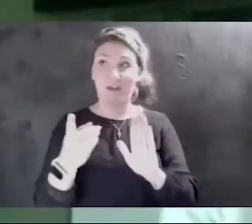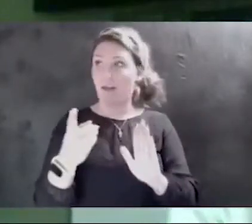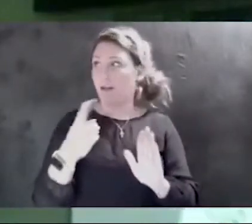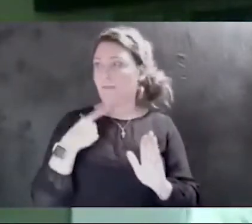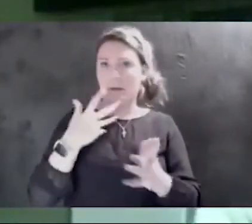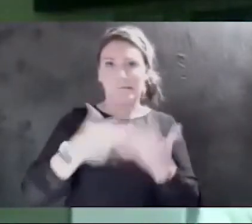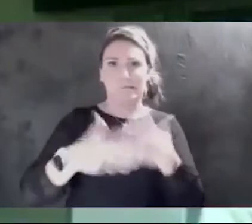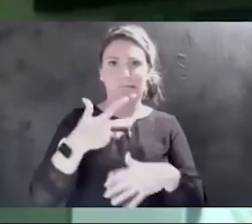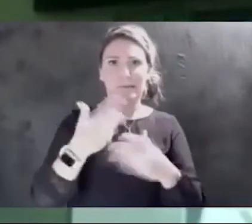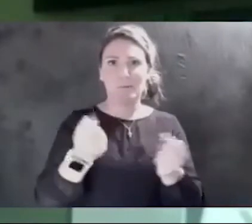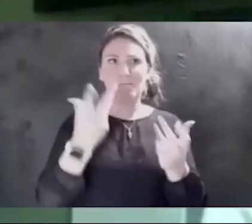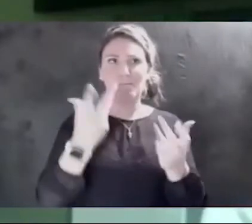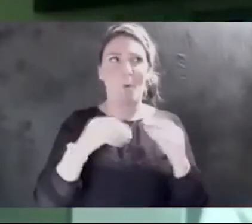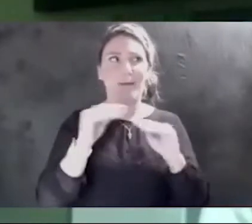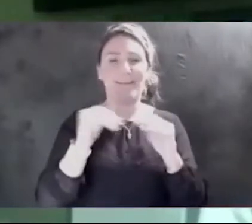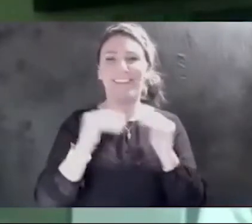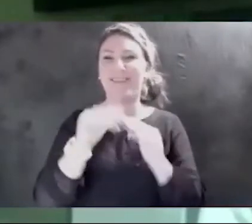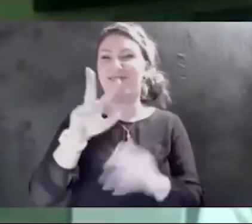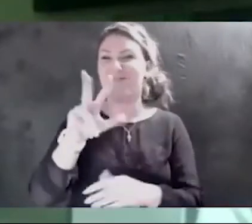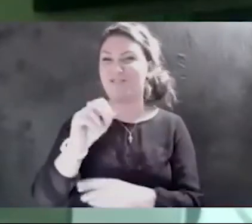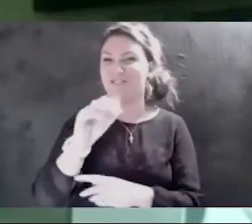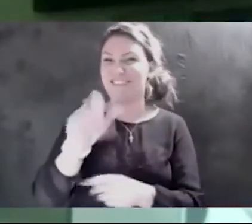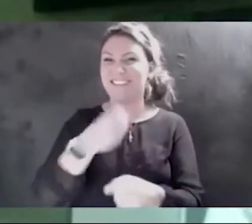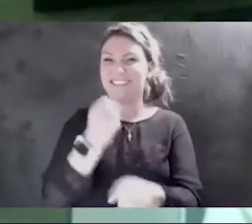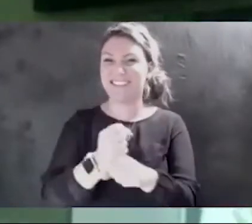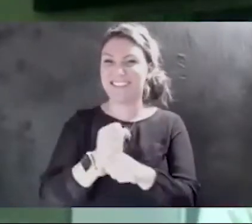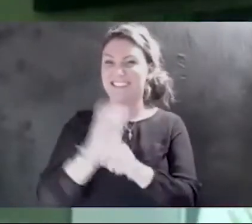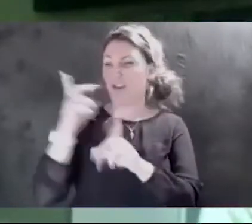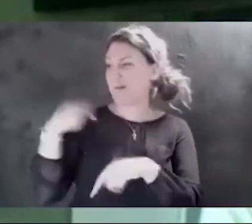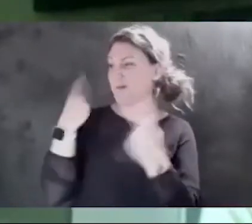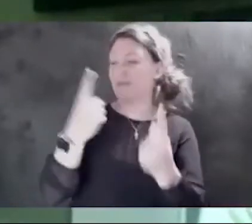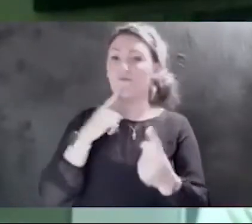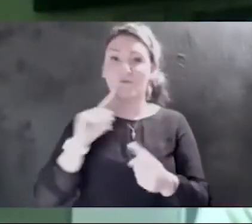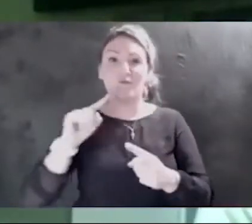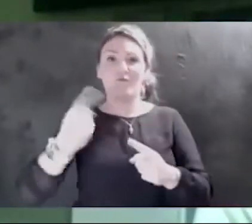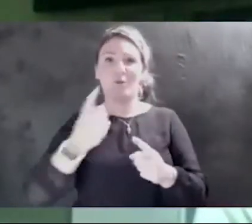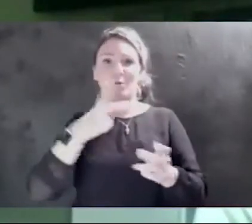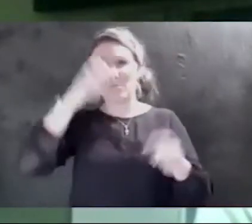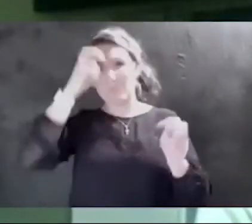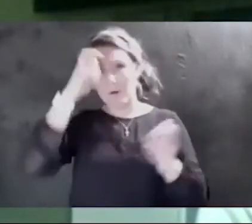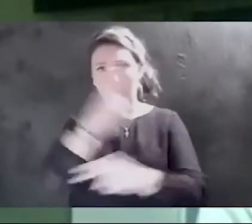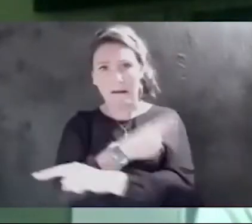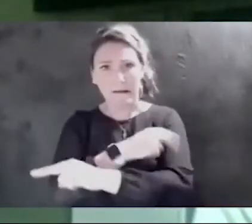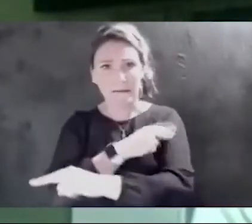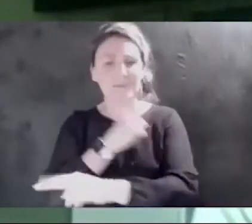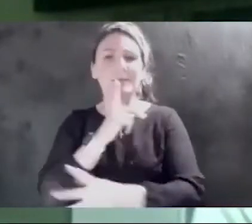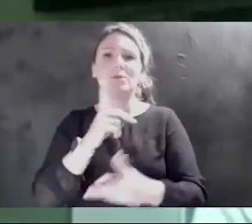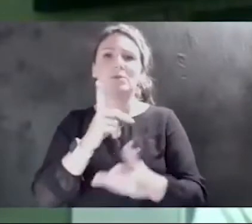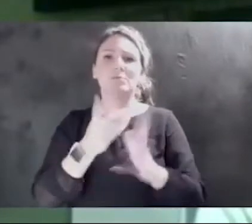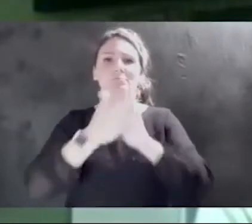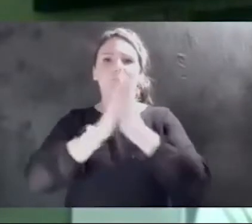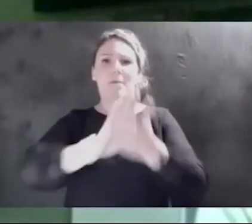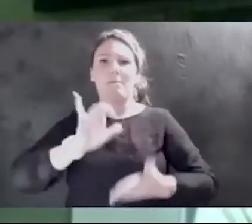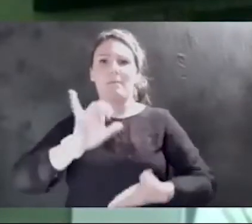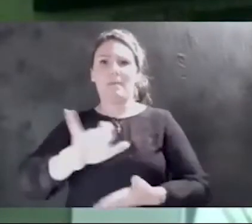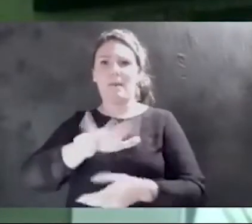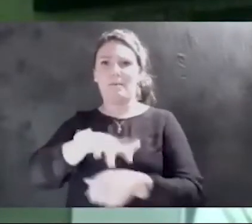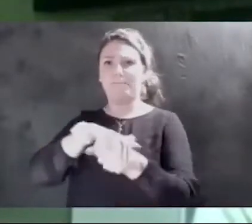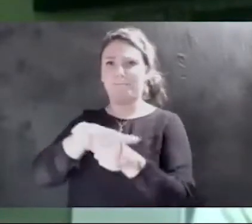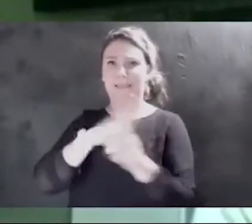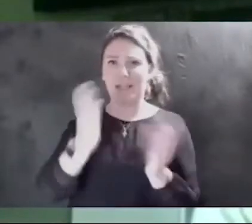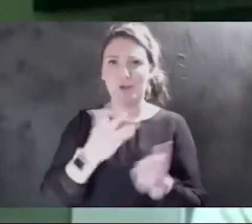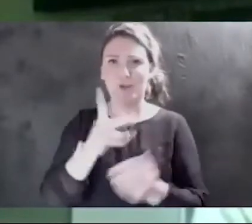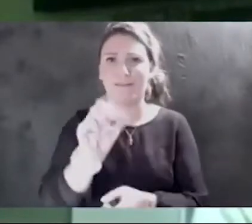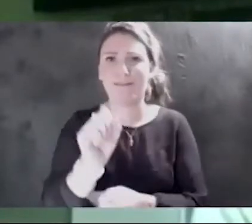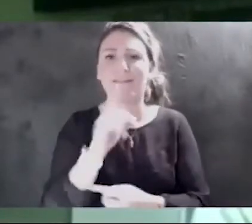more than 30, and I was around when the first critical access hospitals became that designation here in Kansas. I helped